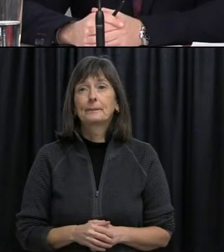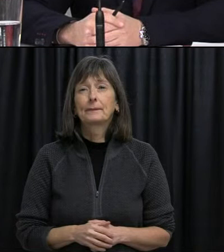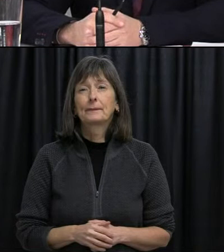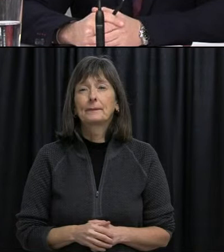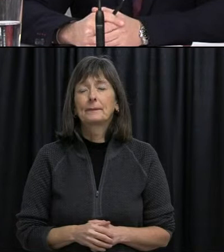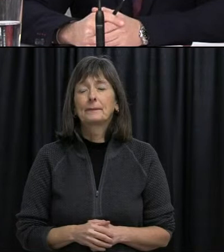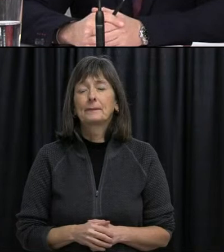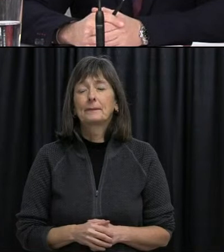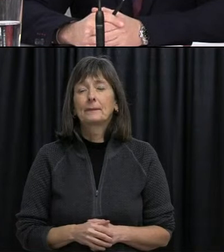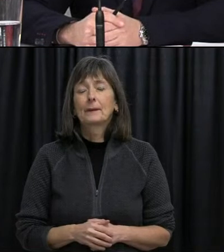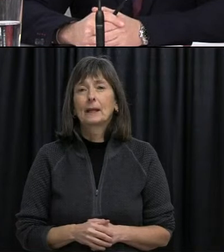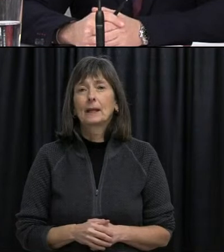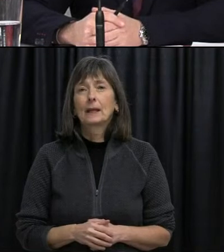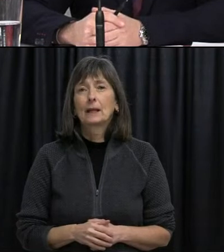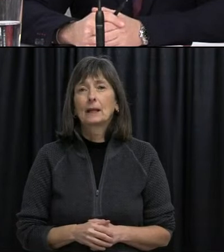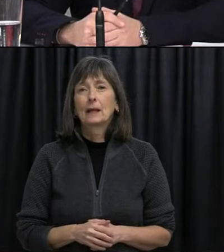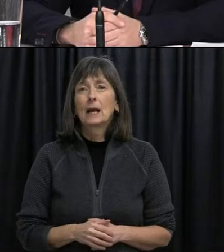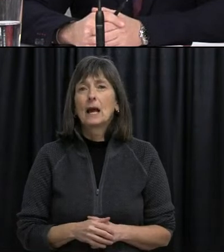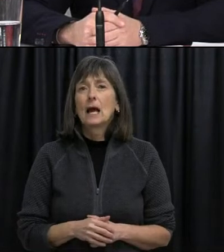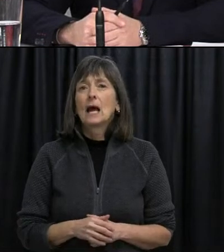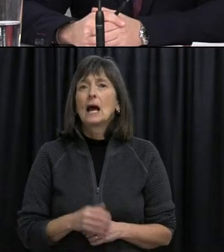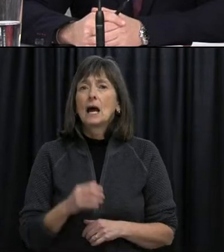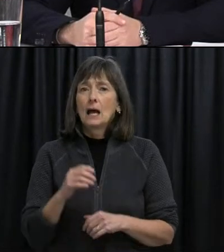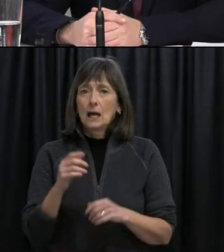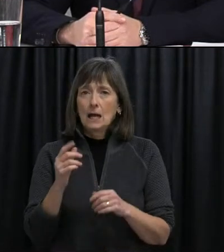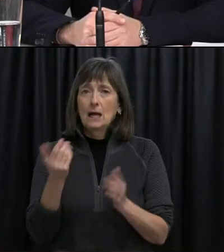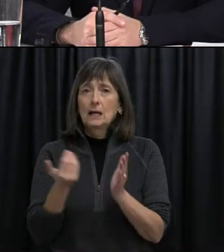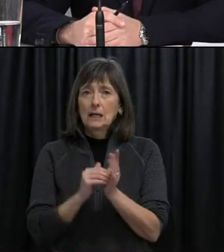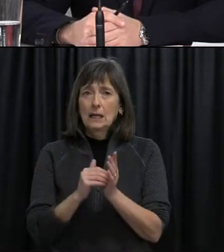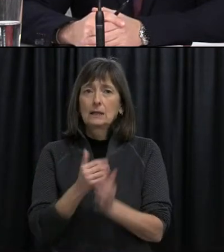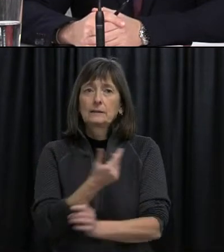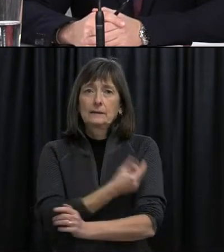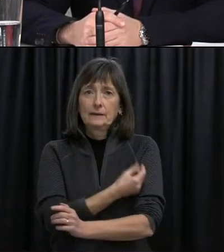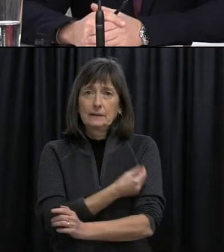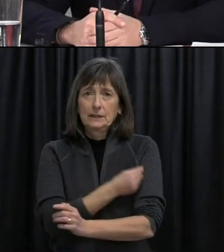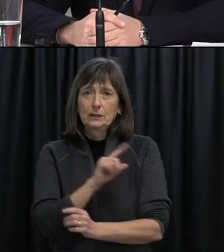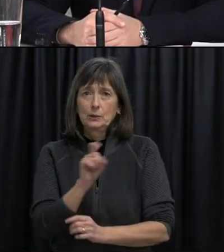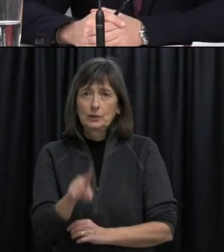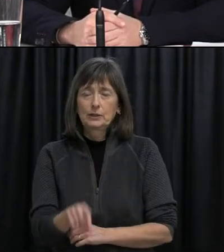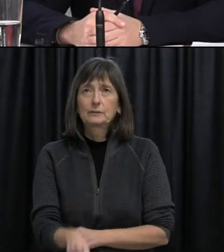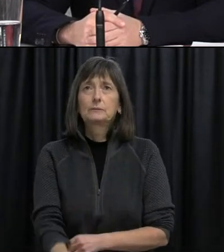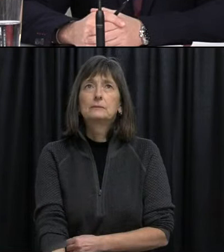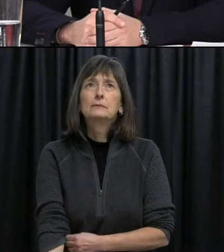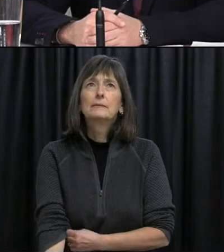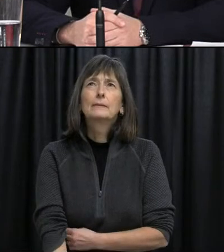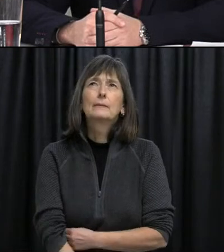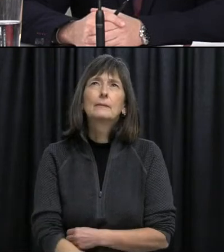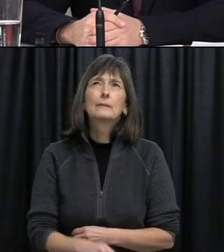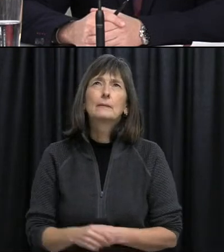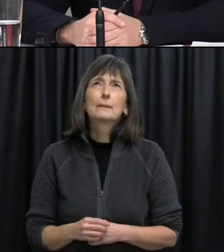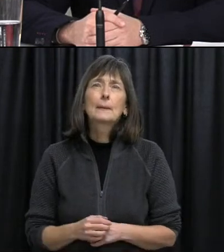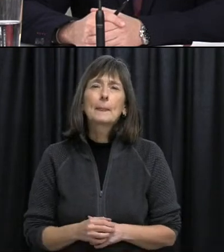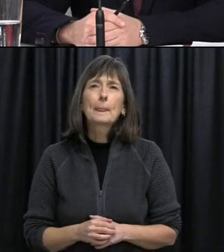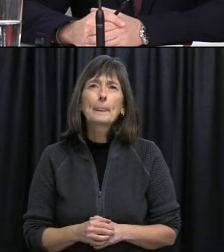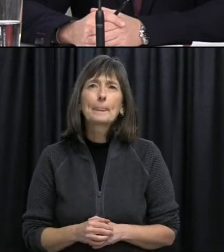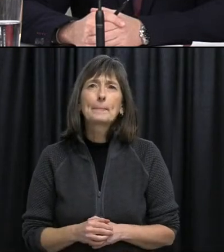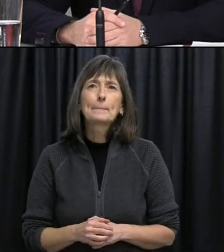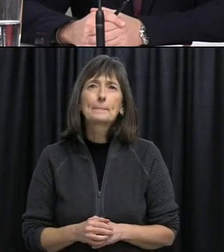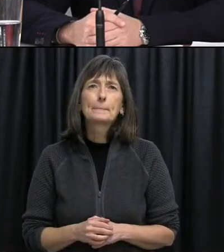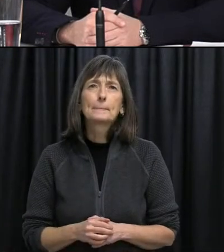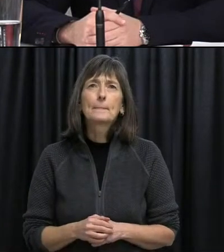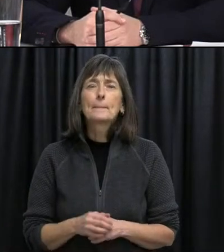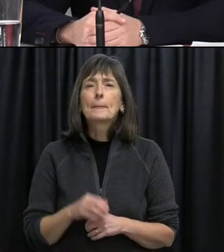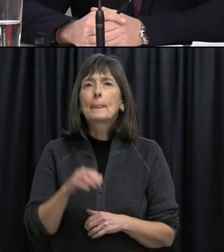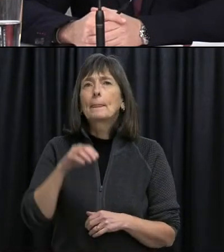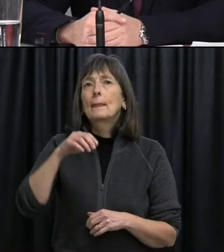Another vaccine question. I think we learned last week that you are now able to transport the